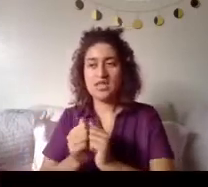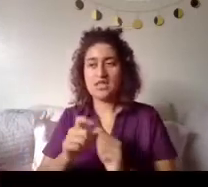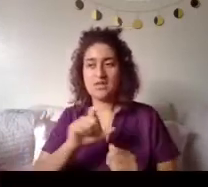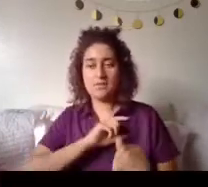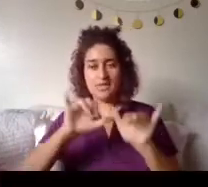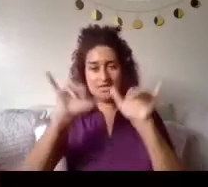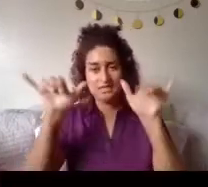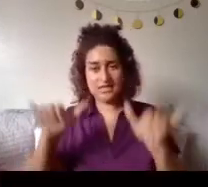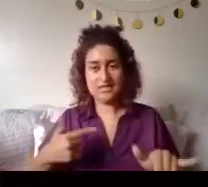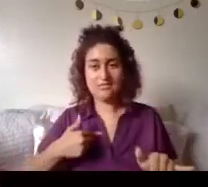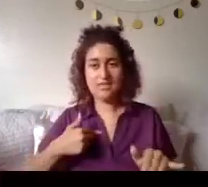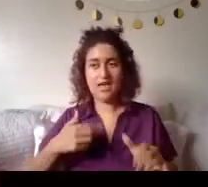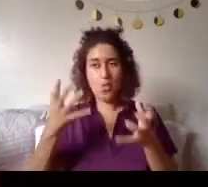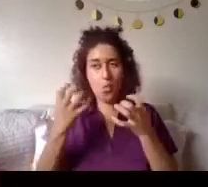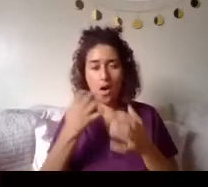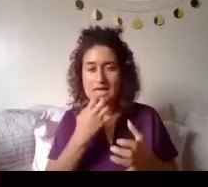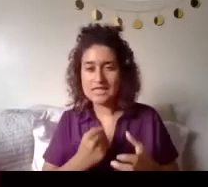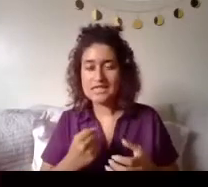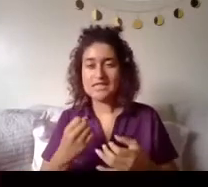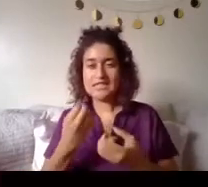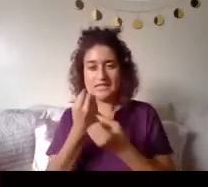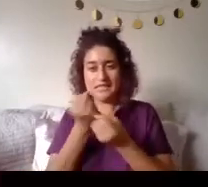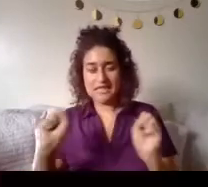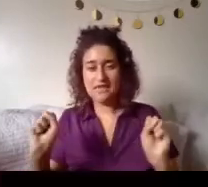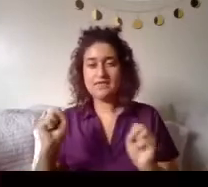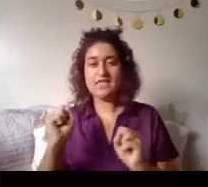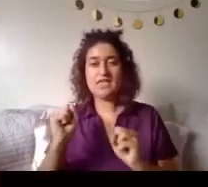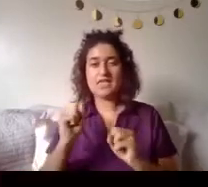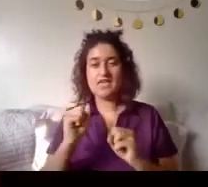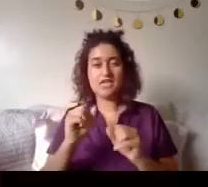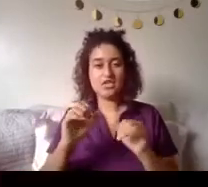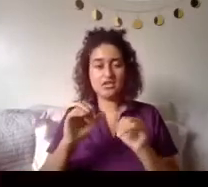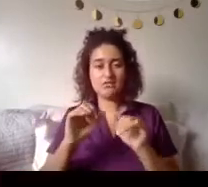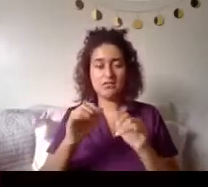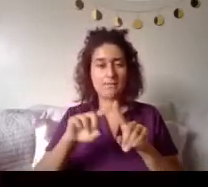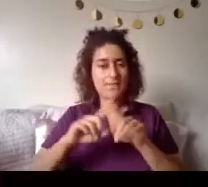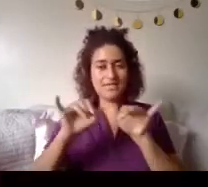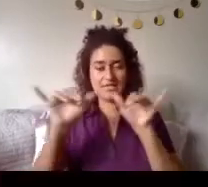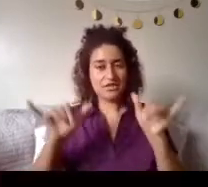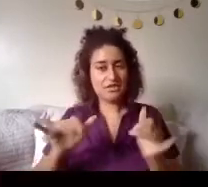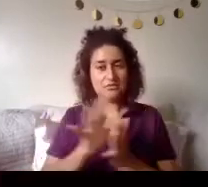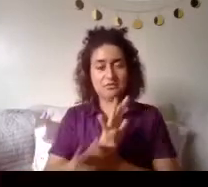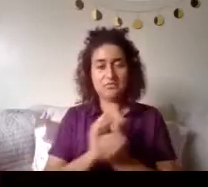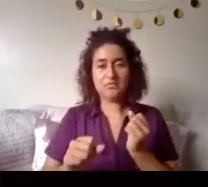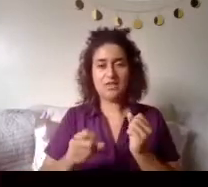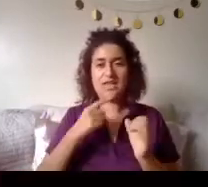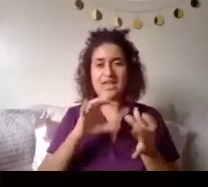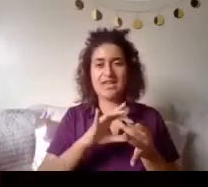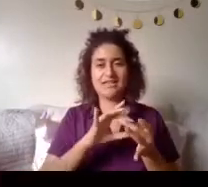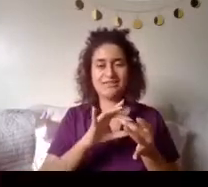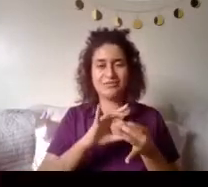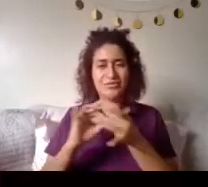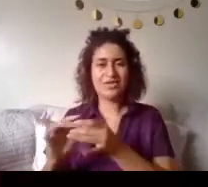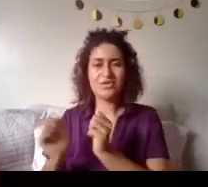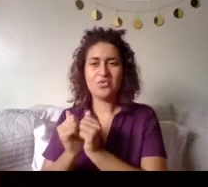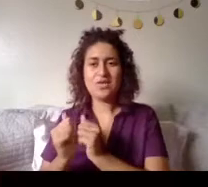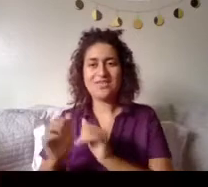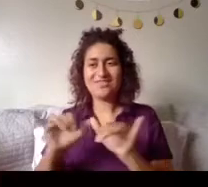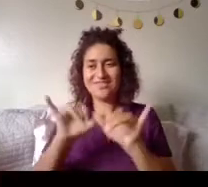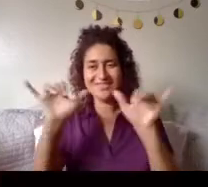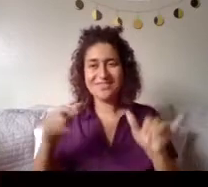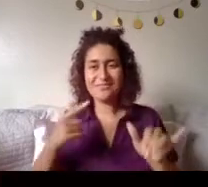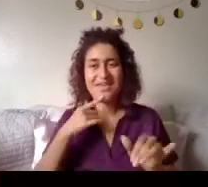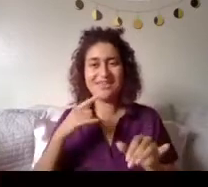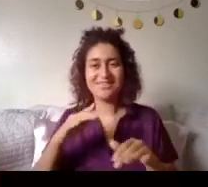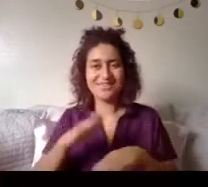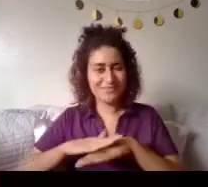and security and as legal subjects. A relation which is based on the oppression and exploitation